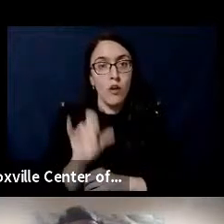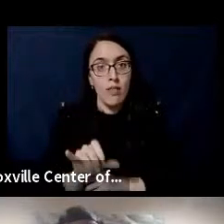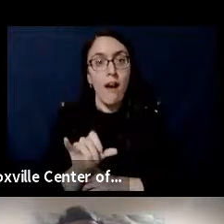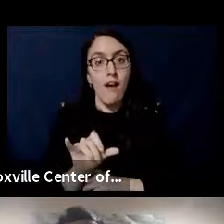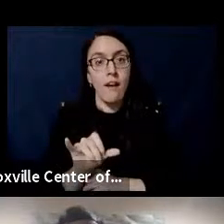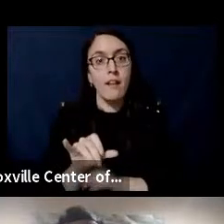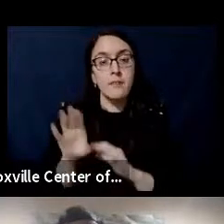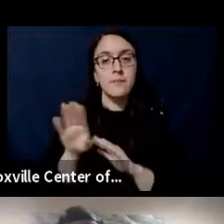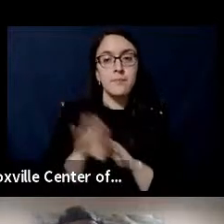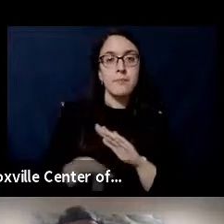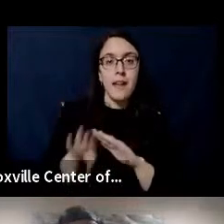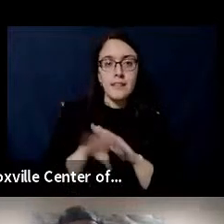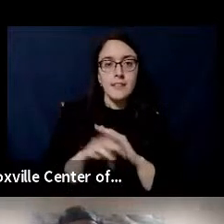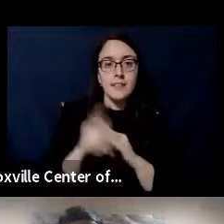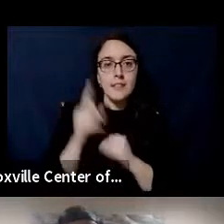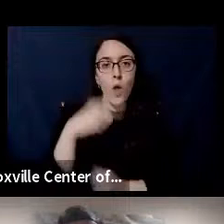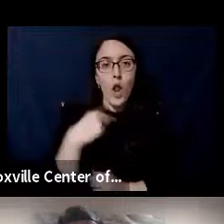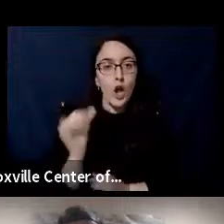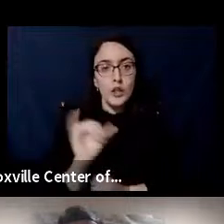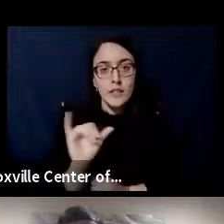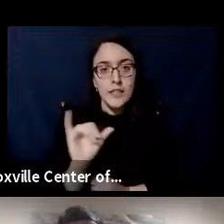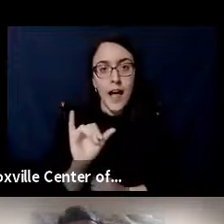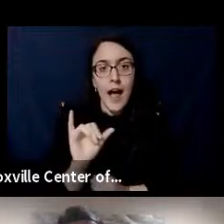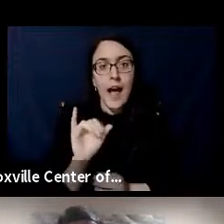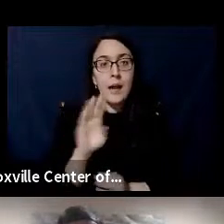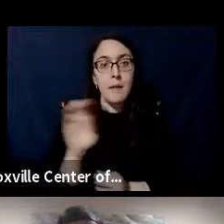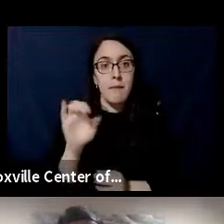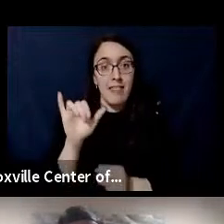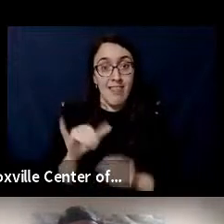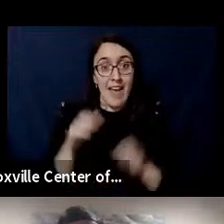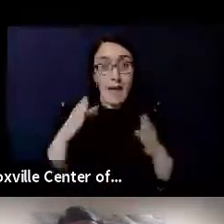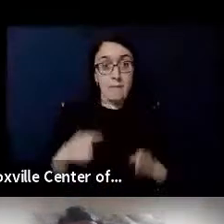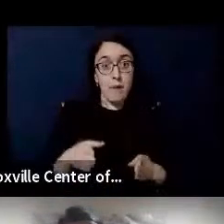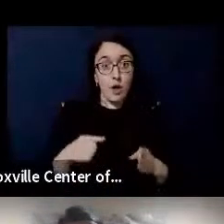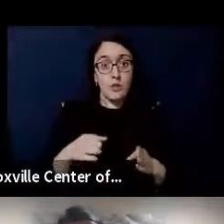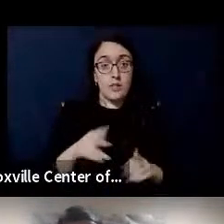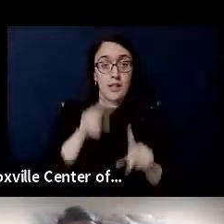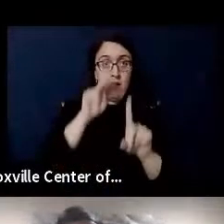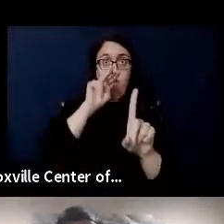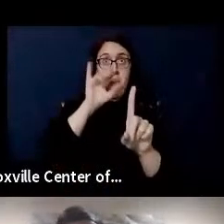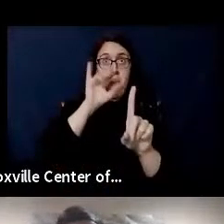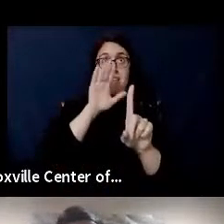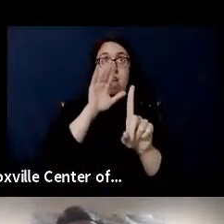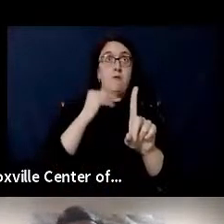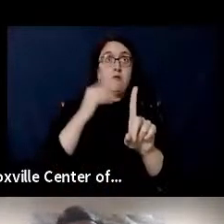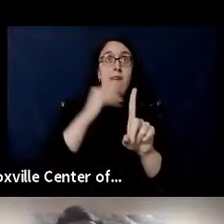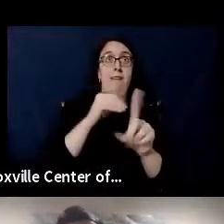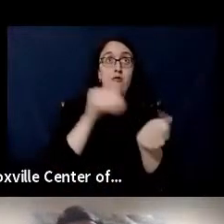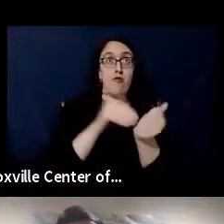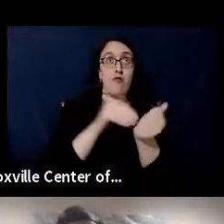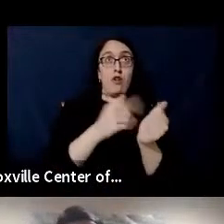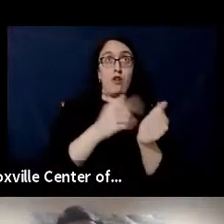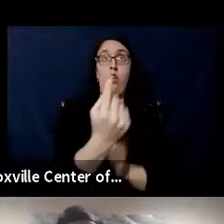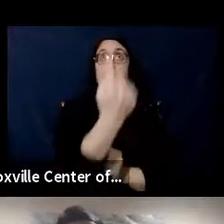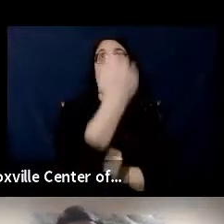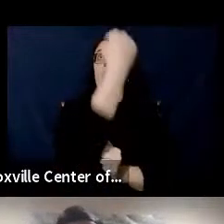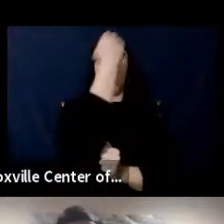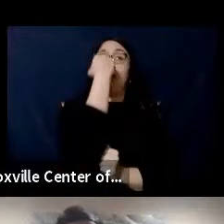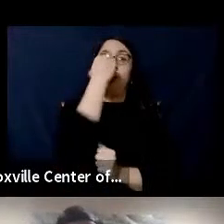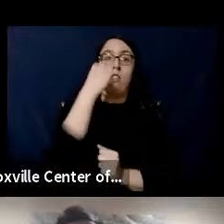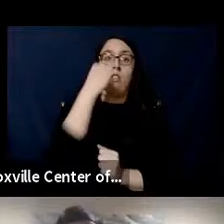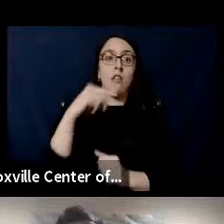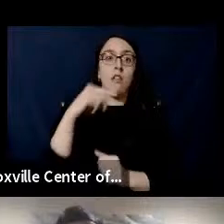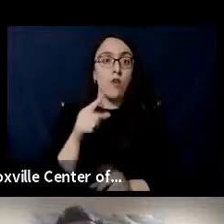it's basically what it looks like to be that person getting a tube being put in their throat. I have done